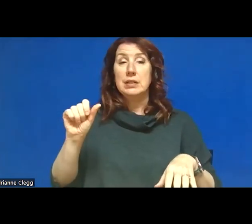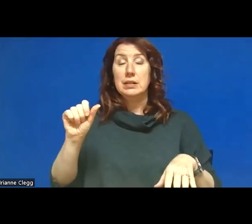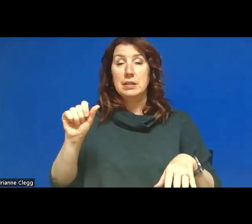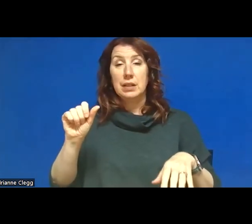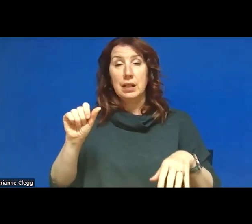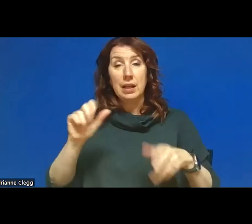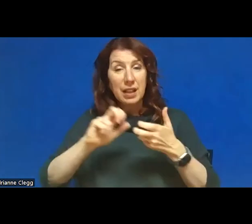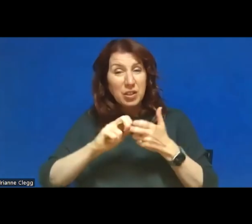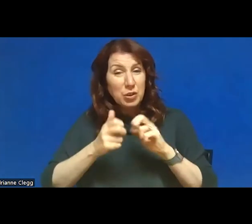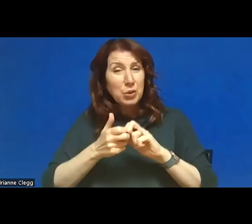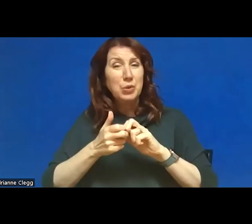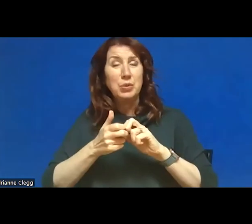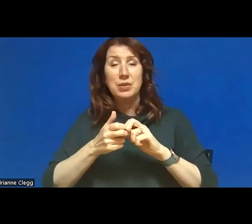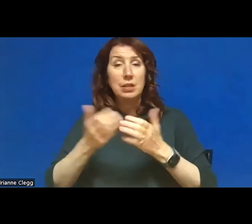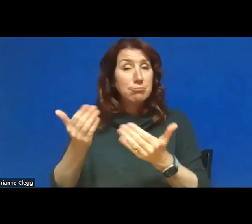community building.